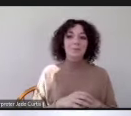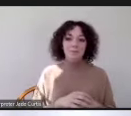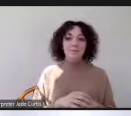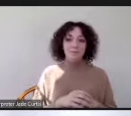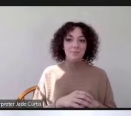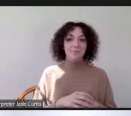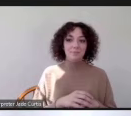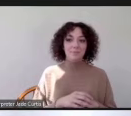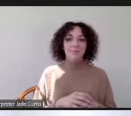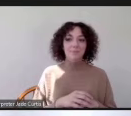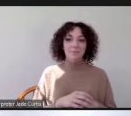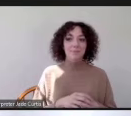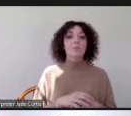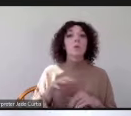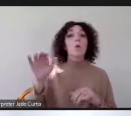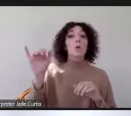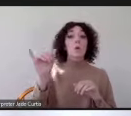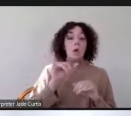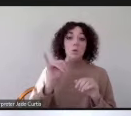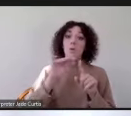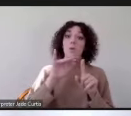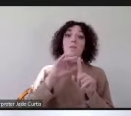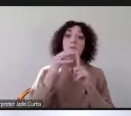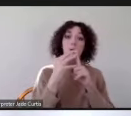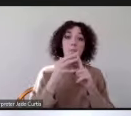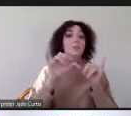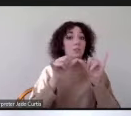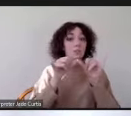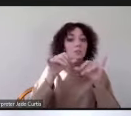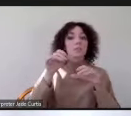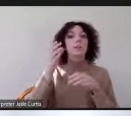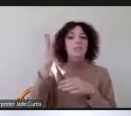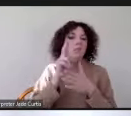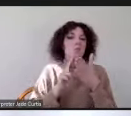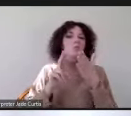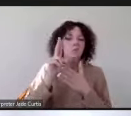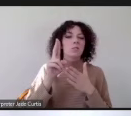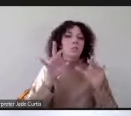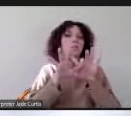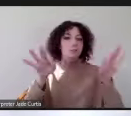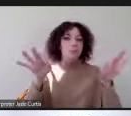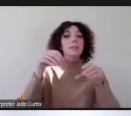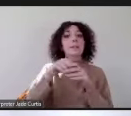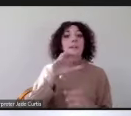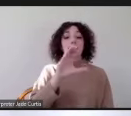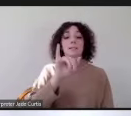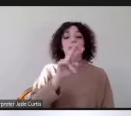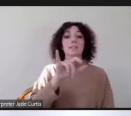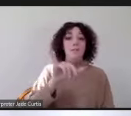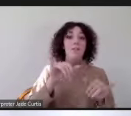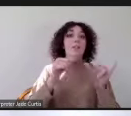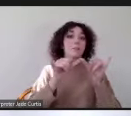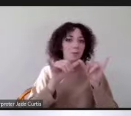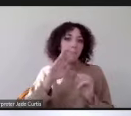MS in environmental engineering from Tehran University, and degree in civil engineering, bachelor's in